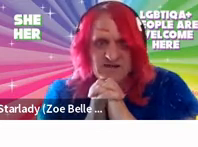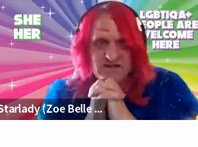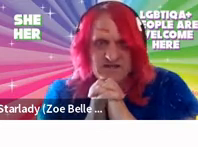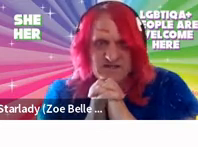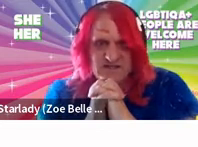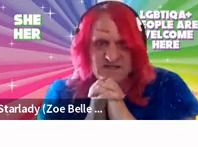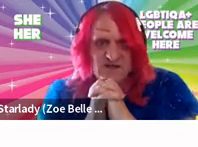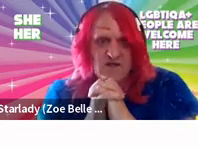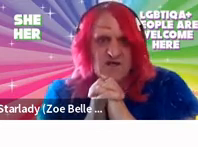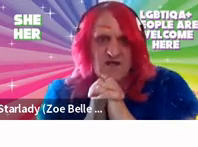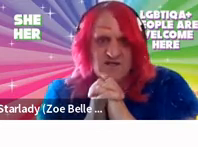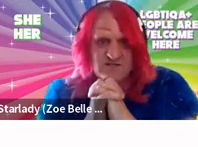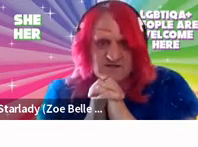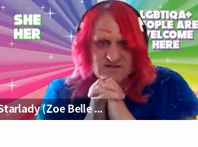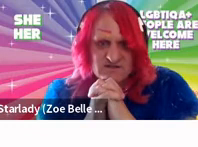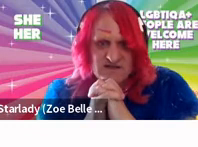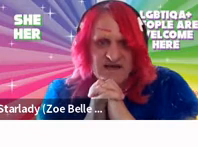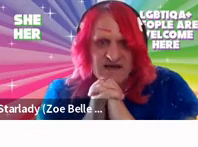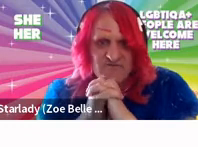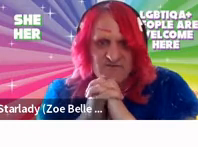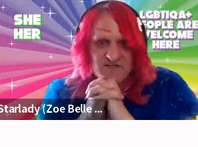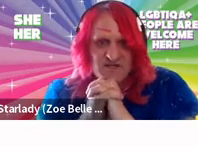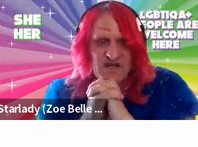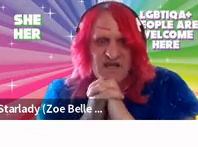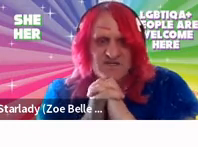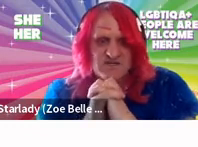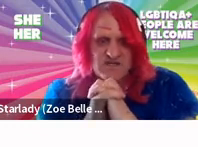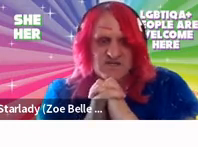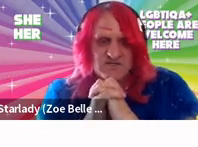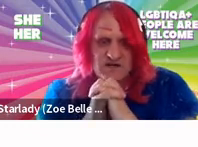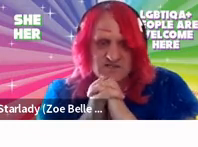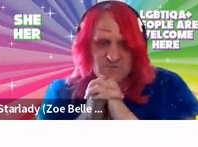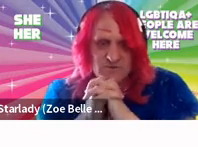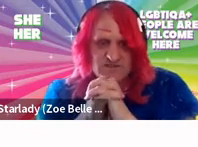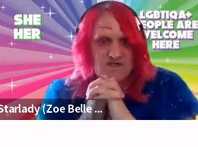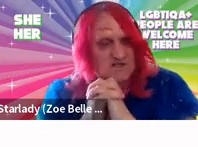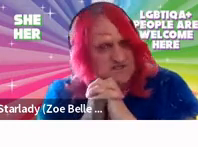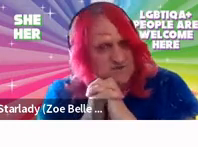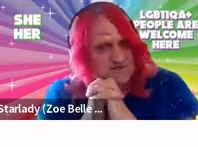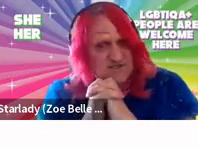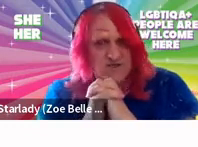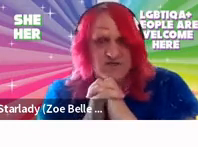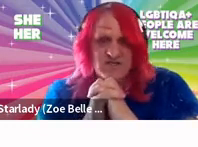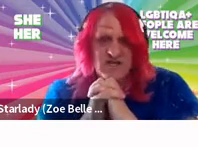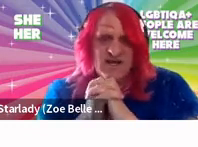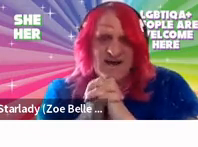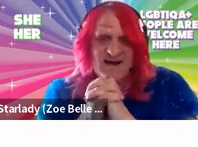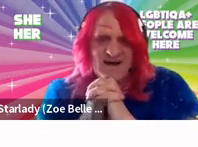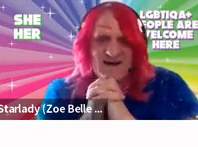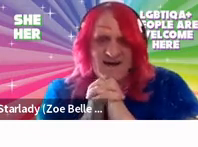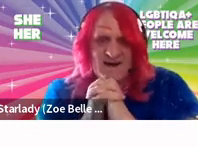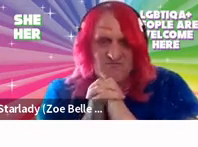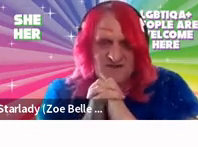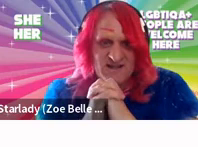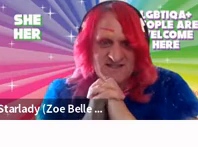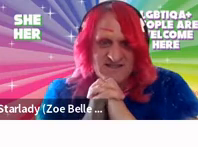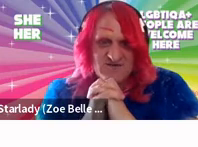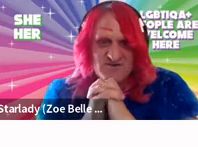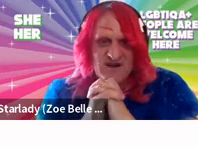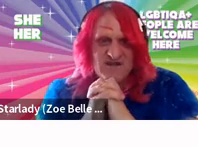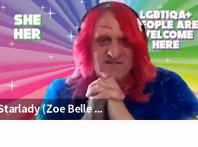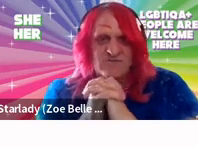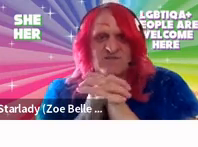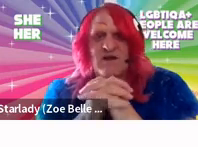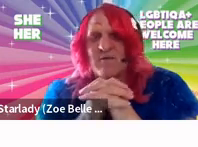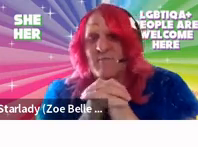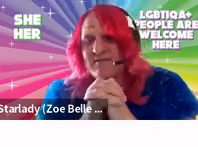affirmed gender identity. And so this average age that a trans person in this research realized